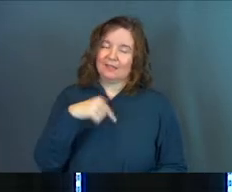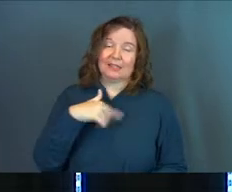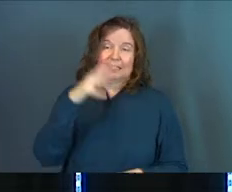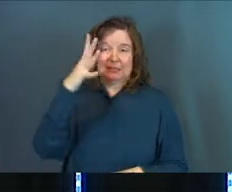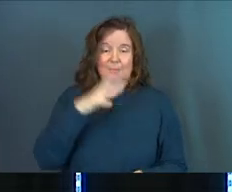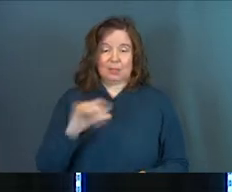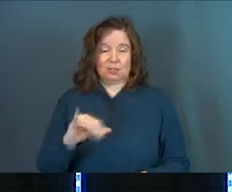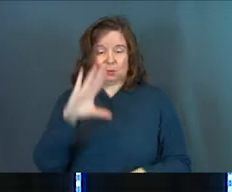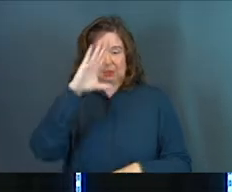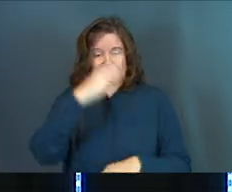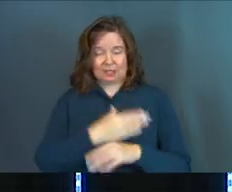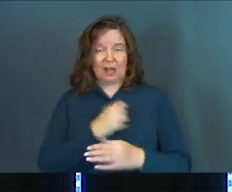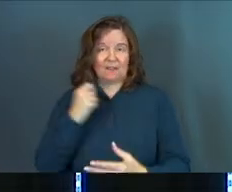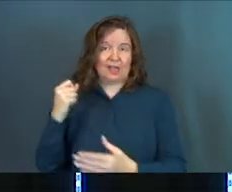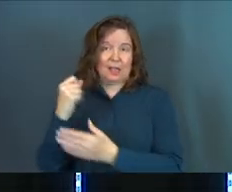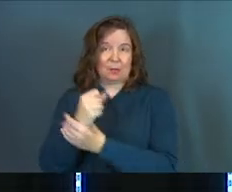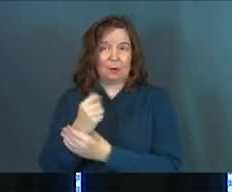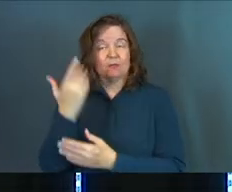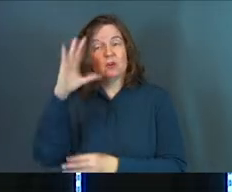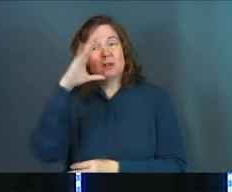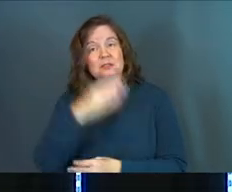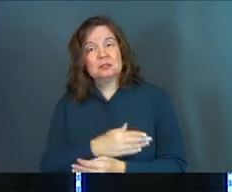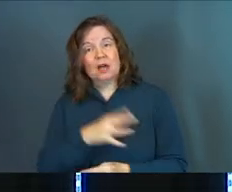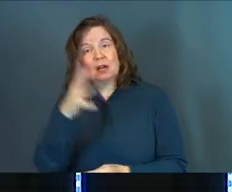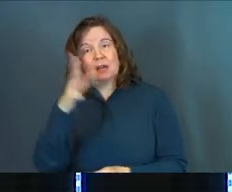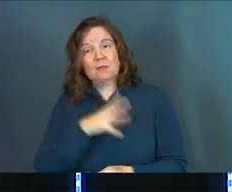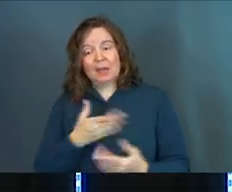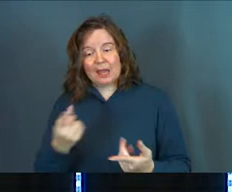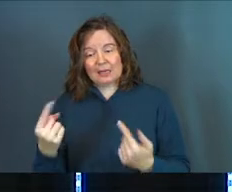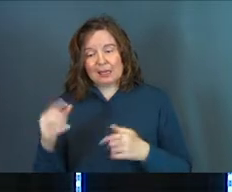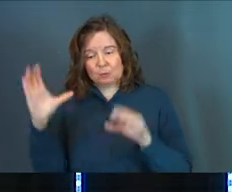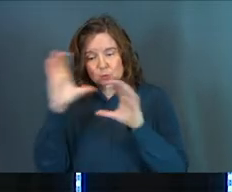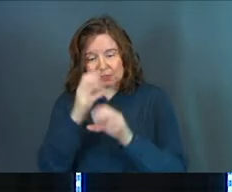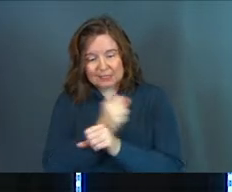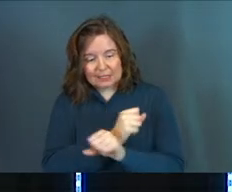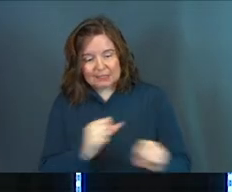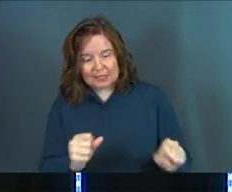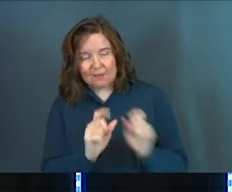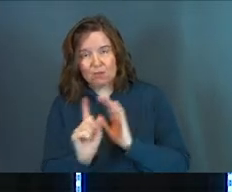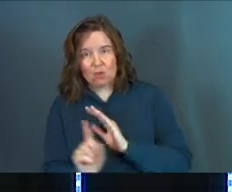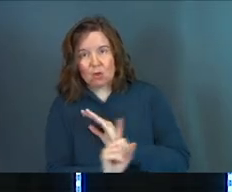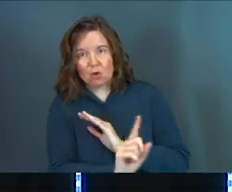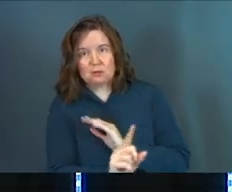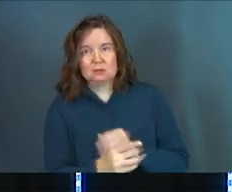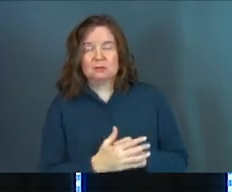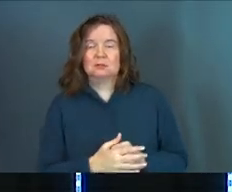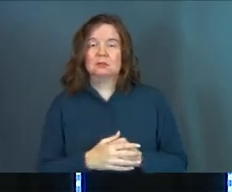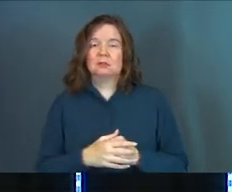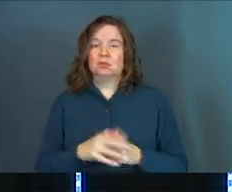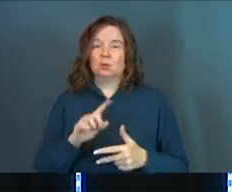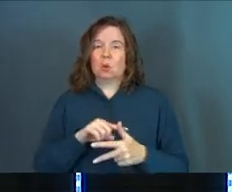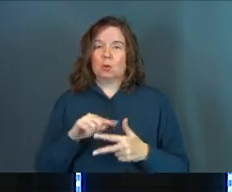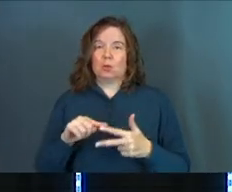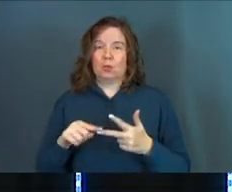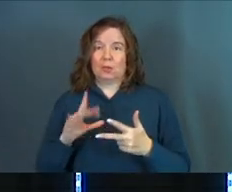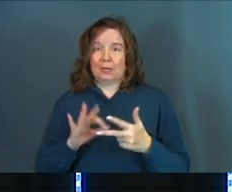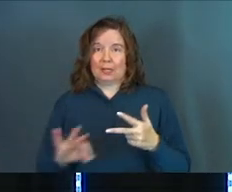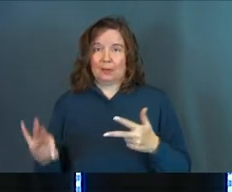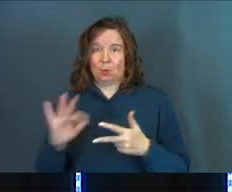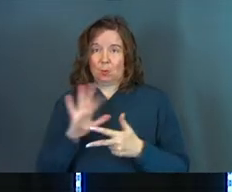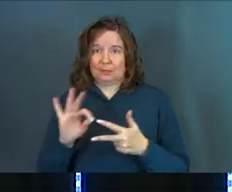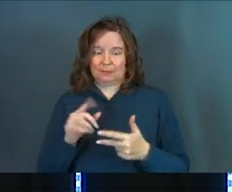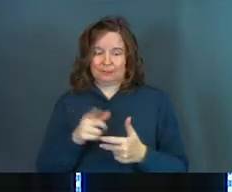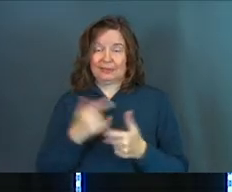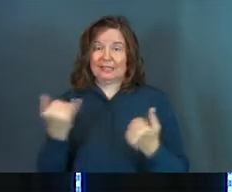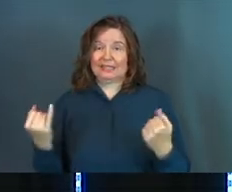man too is a son of Abraham, for the Son of Man came to seek and save the lost. And just let me walk you through, there's three really important statements here.